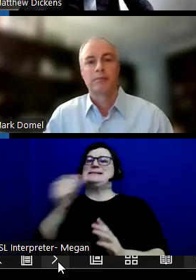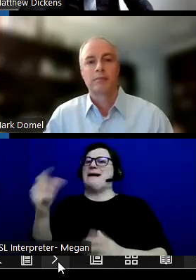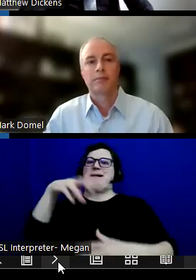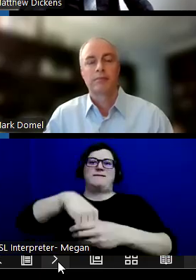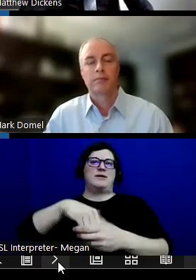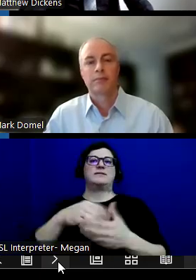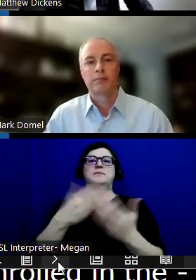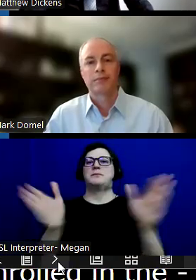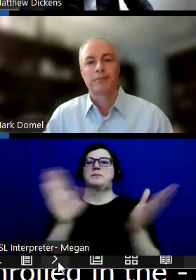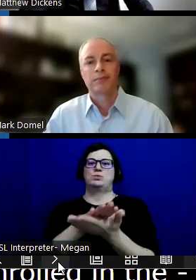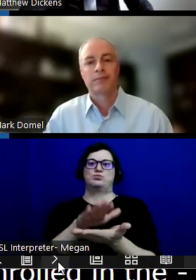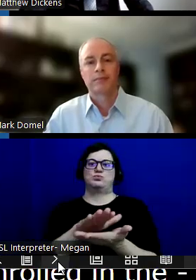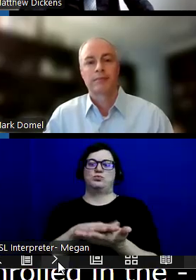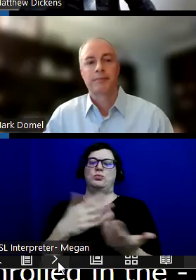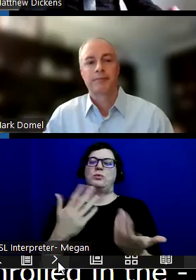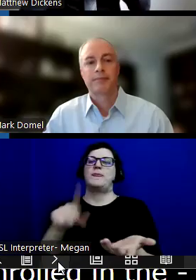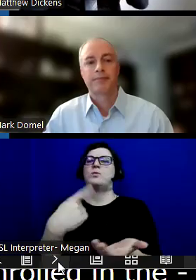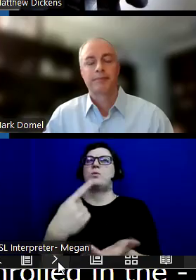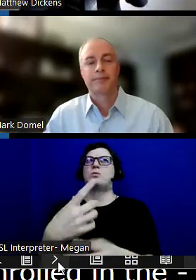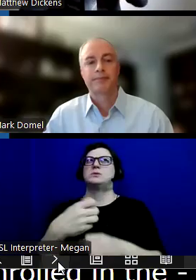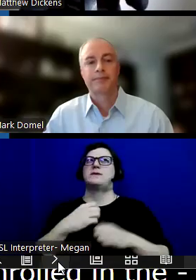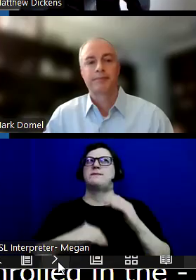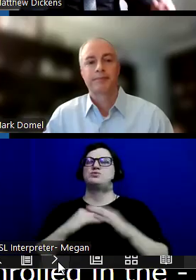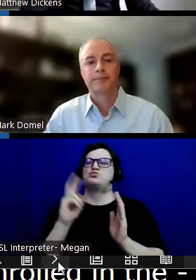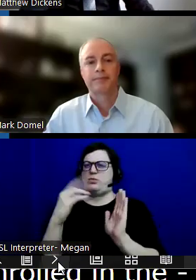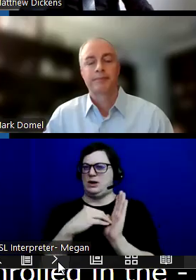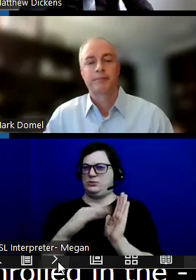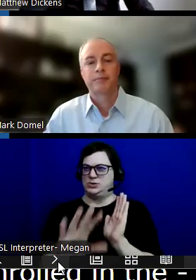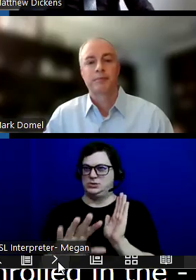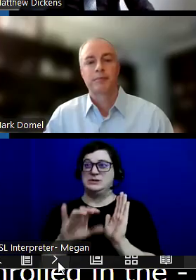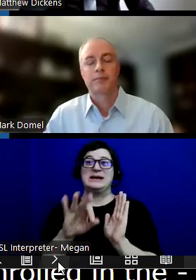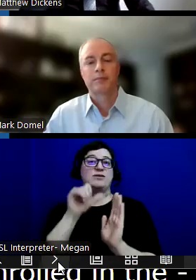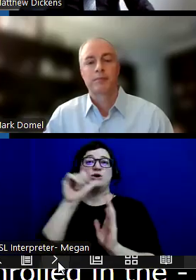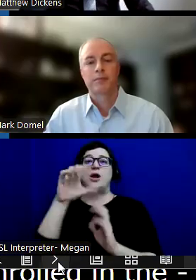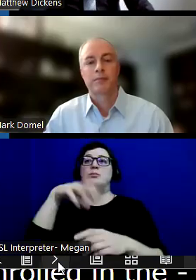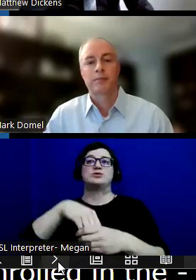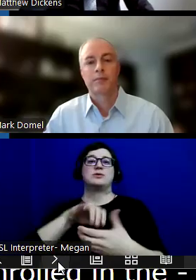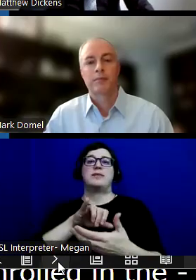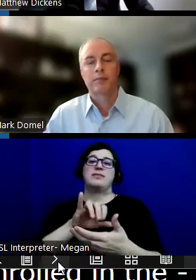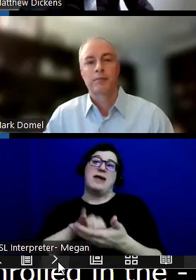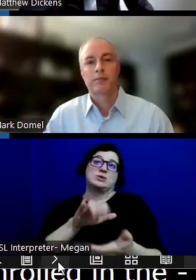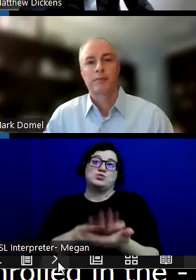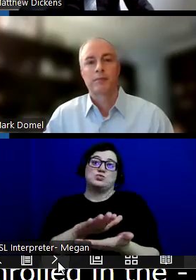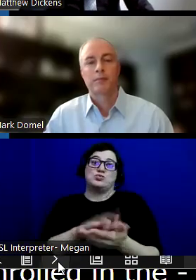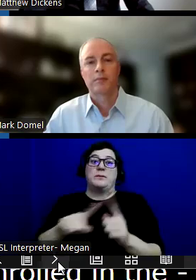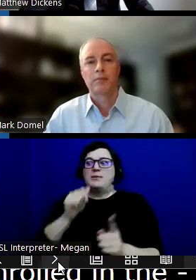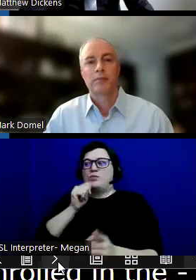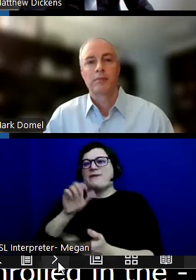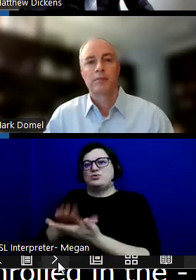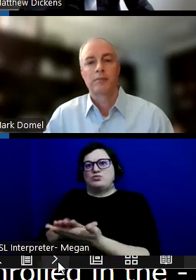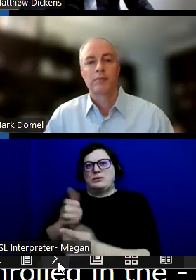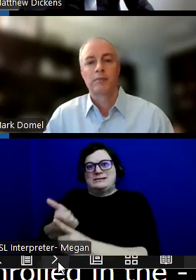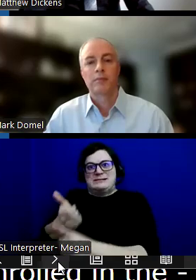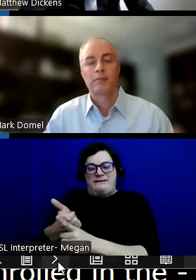and they would only receive up to 2,000 though. If you're not in a participating TEFA private school, but you are in a private school, you would